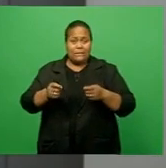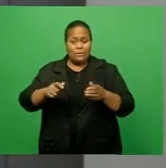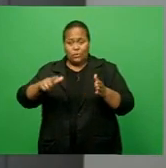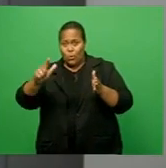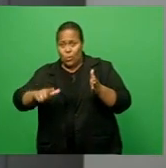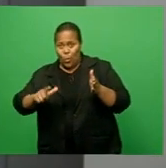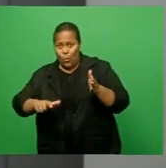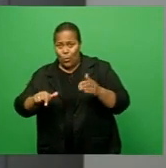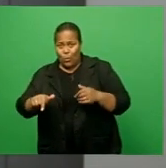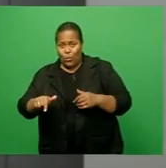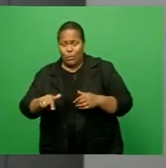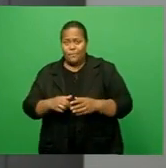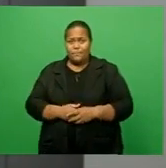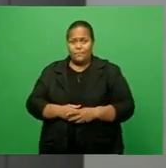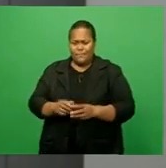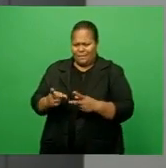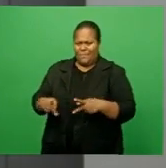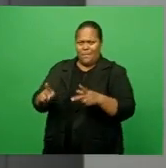little lower